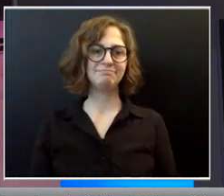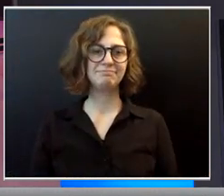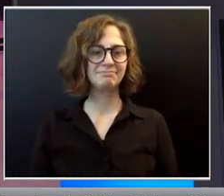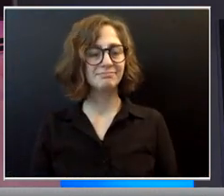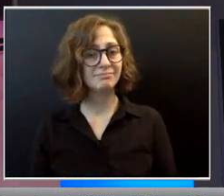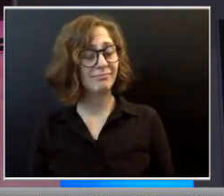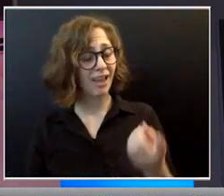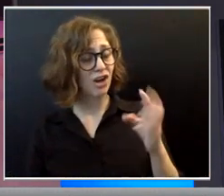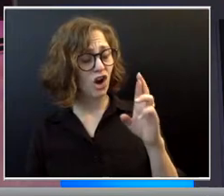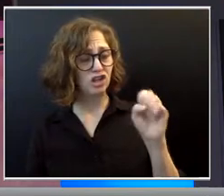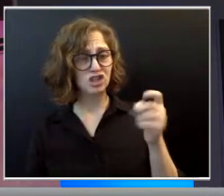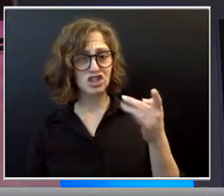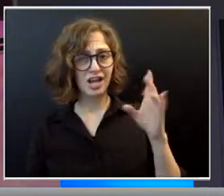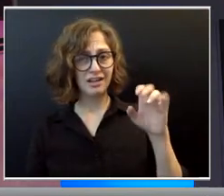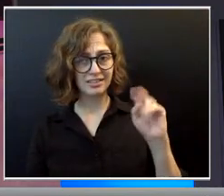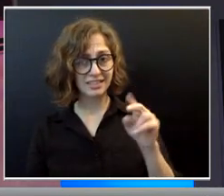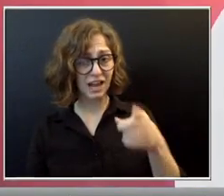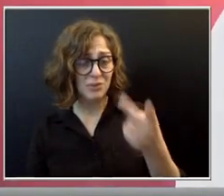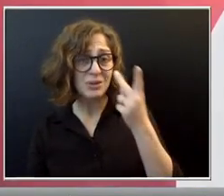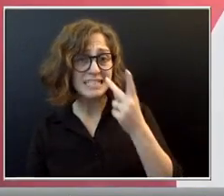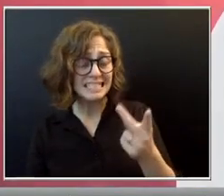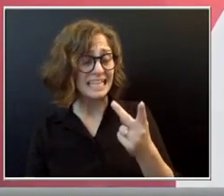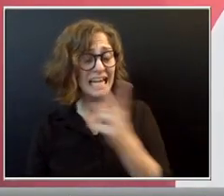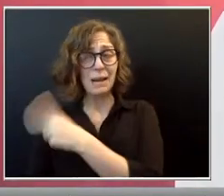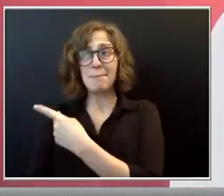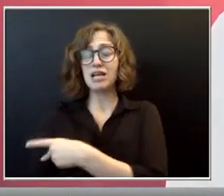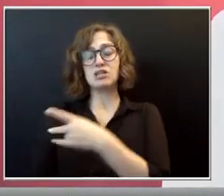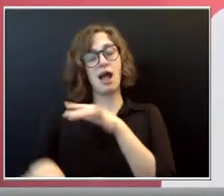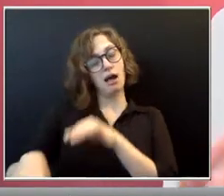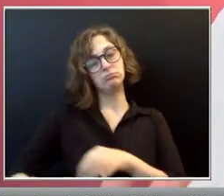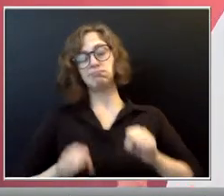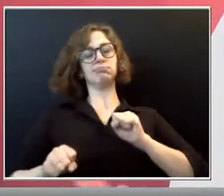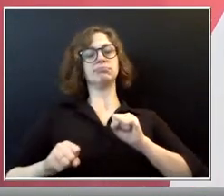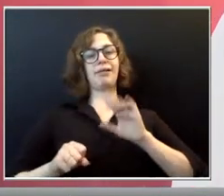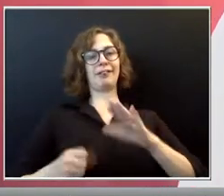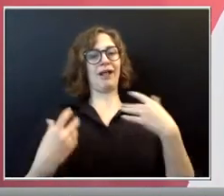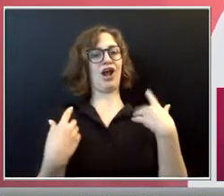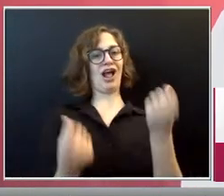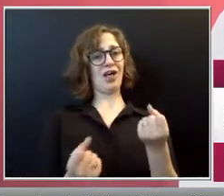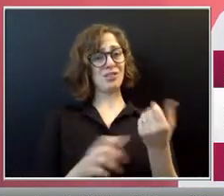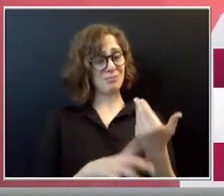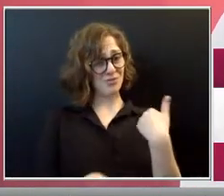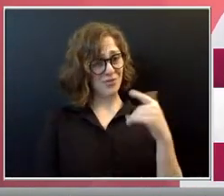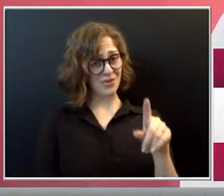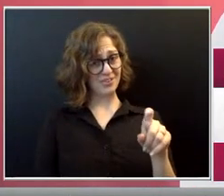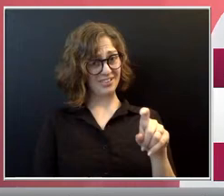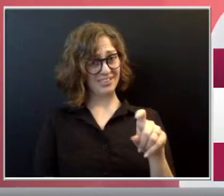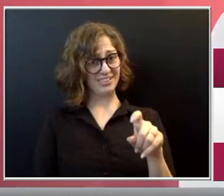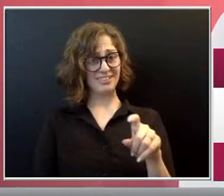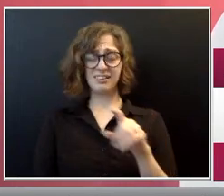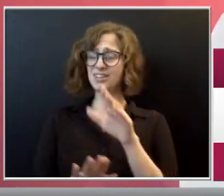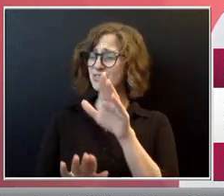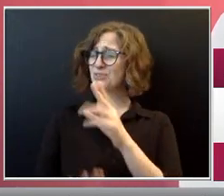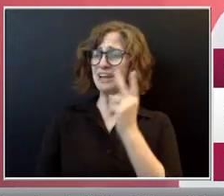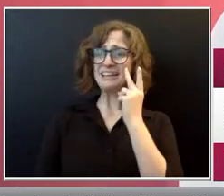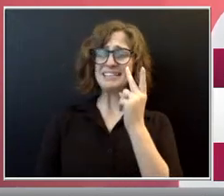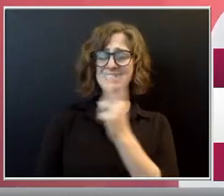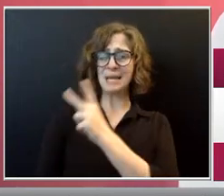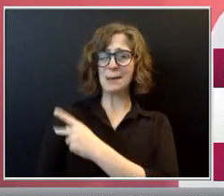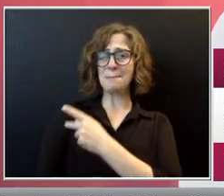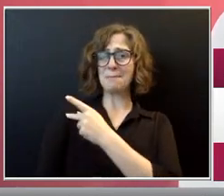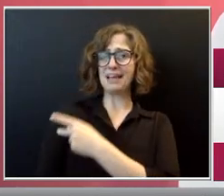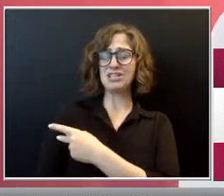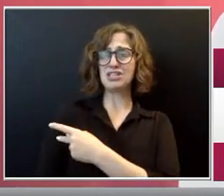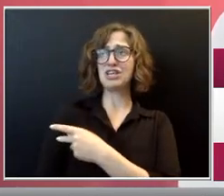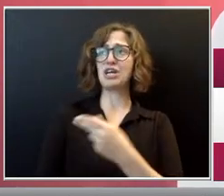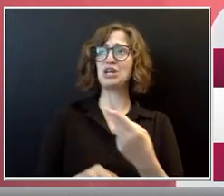of their own health like this? It's really cool to see a patient take the limited time that we have opportunity to counsel them in the midst of a